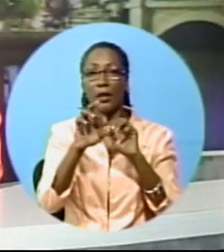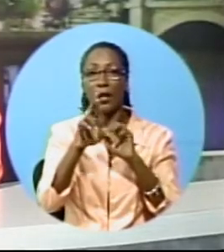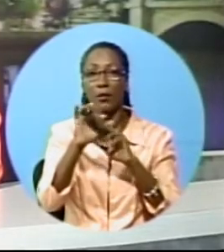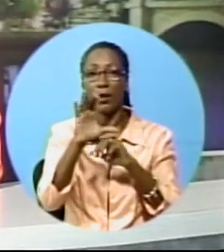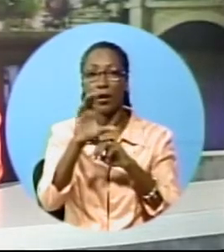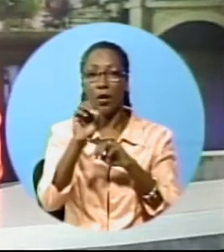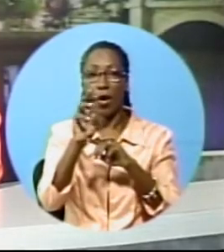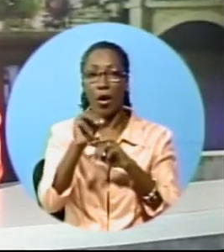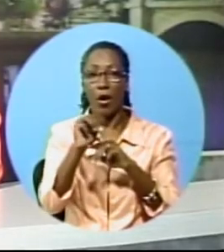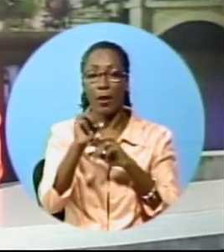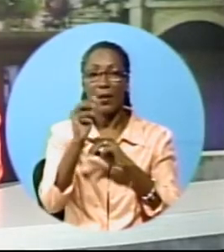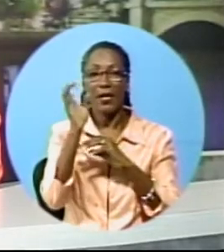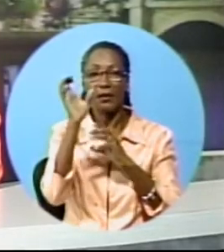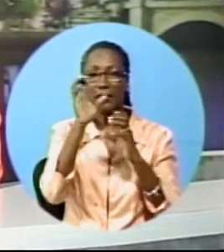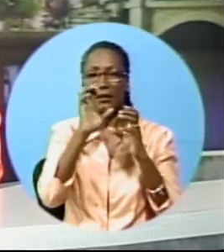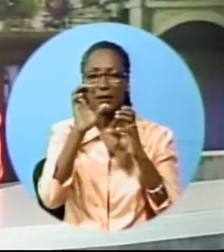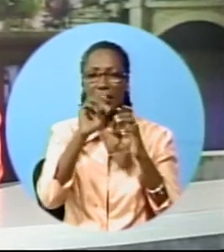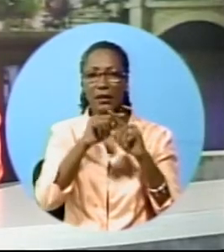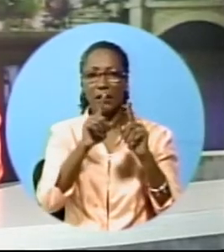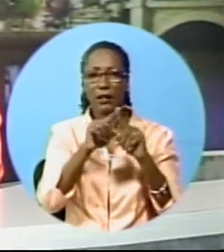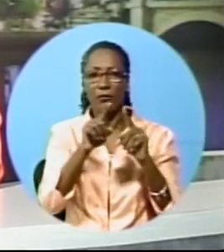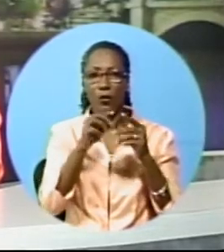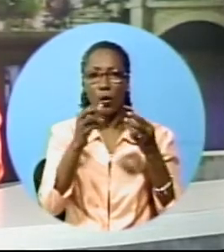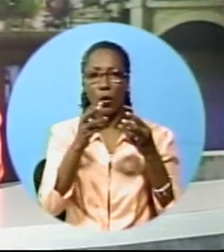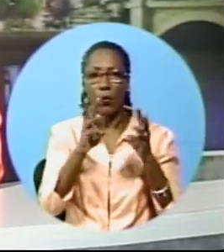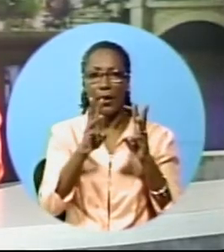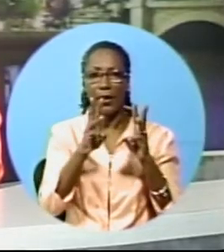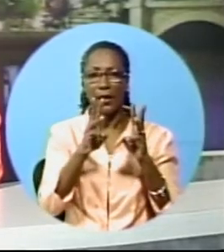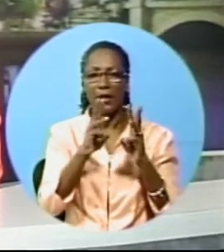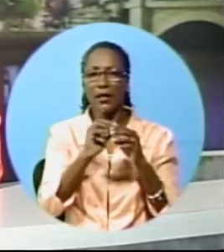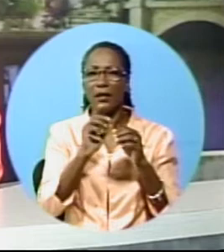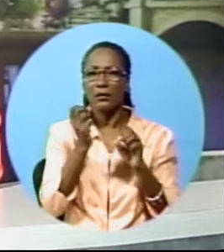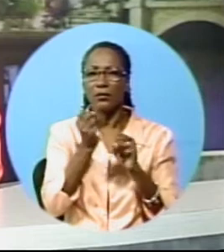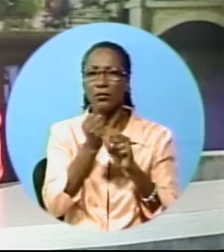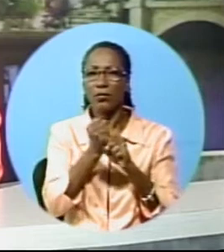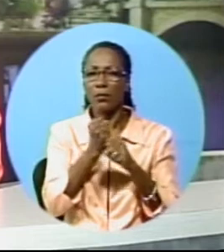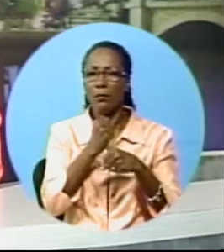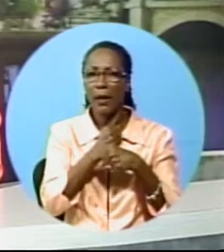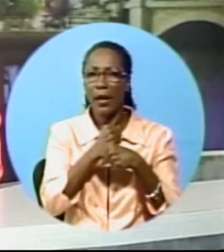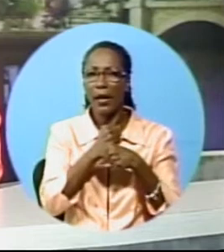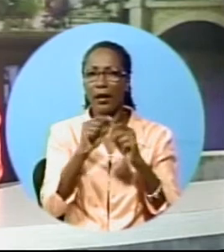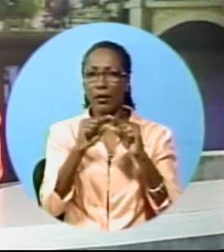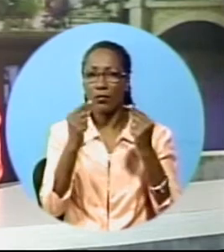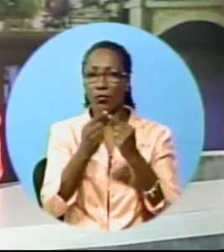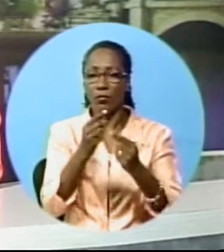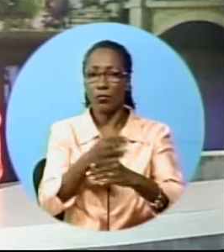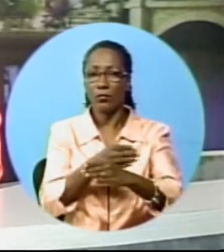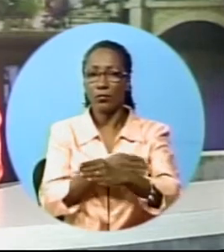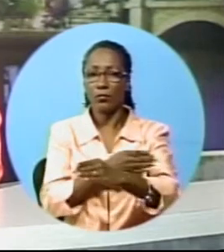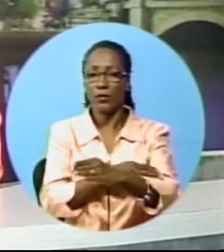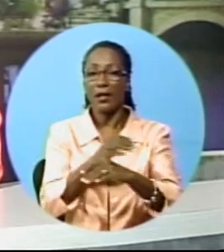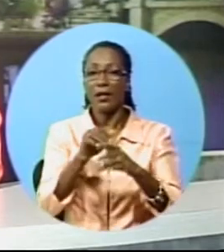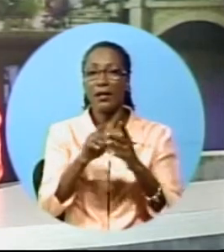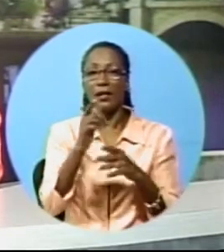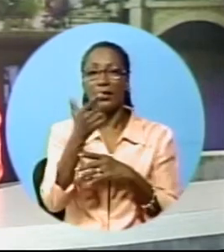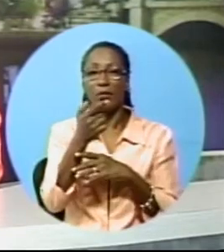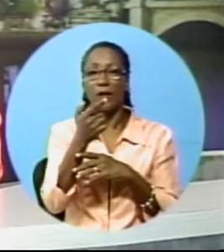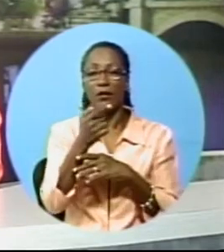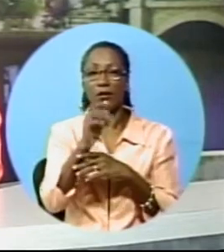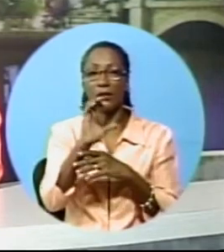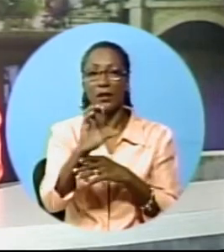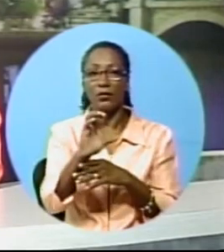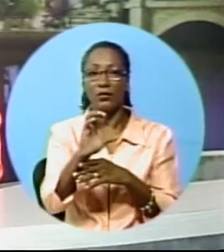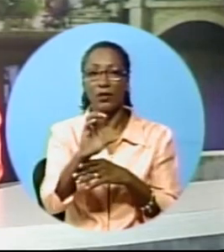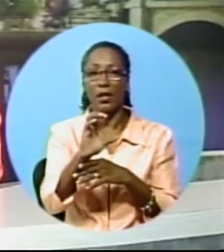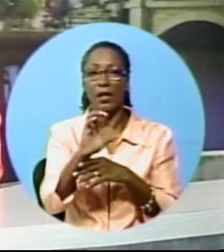seek new or different measures to ensure the movement remains vibrant and relevant in the 21st century. Similar to the